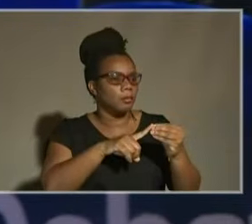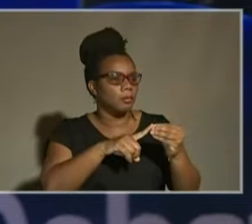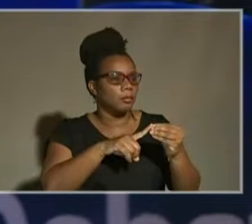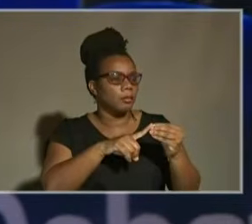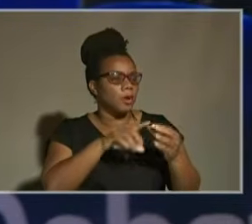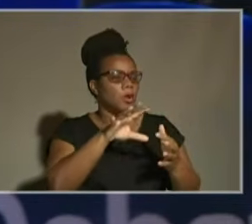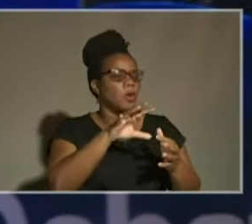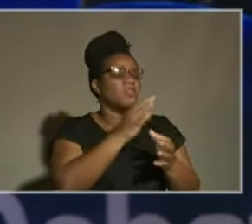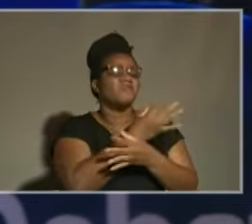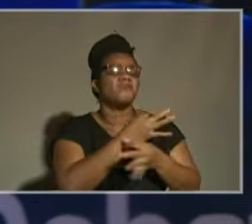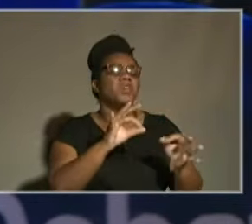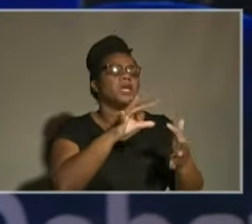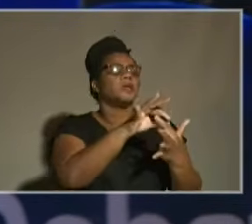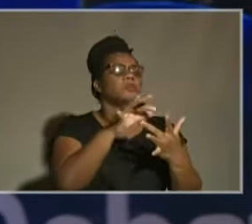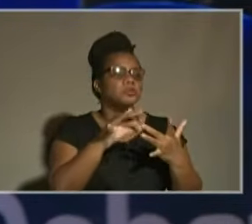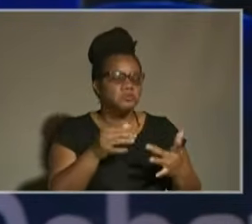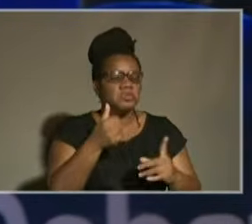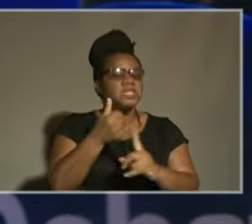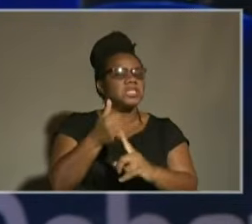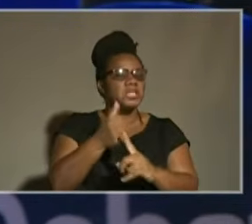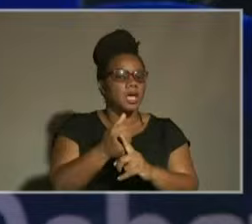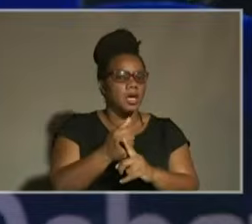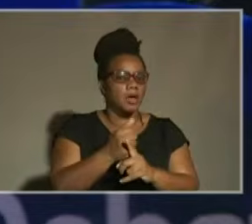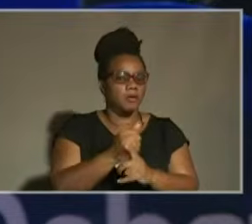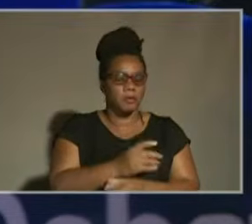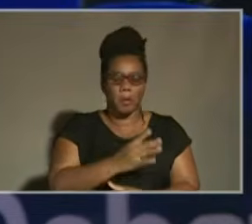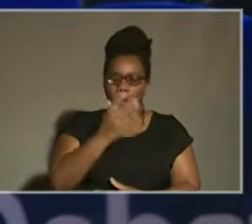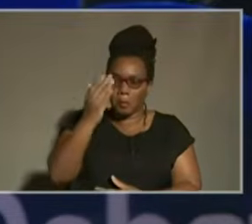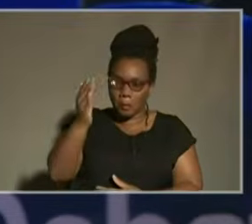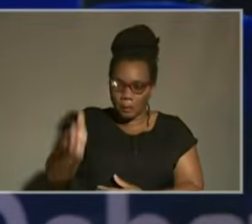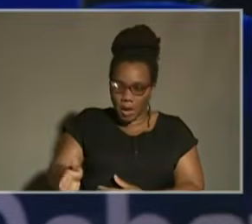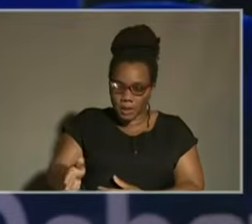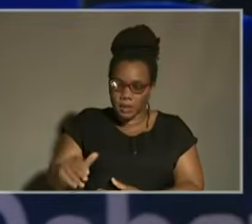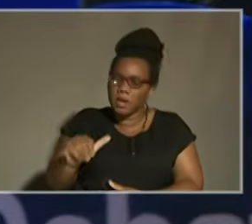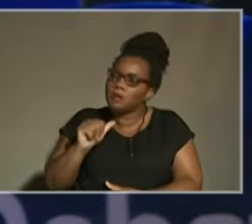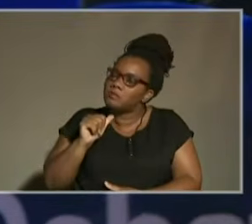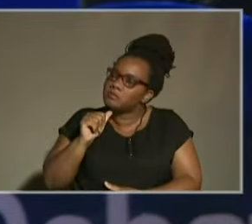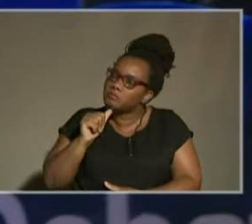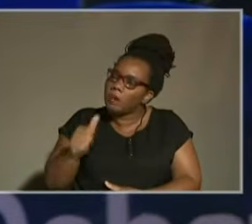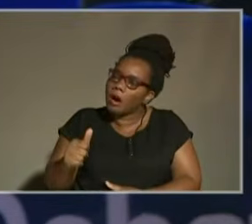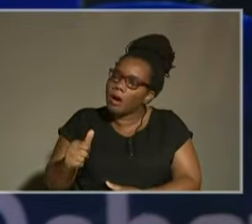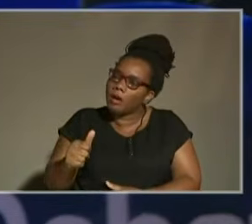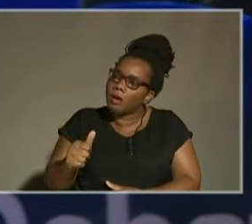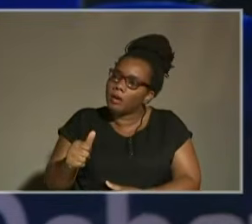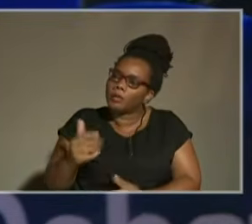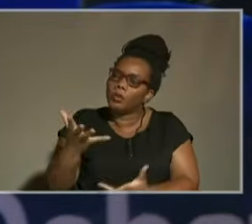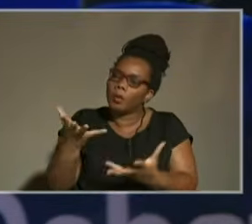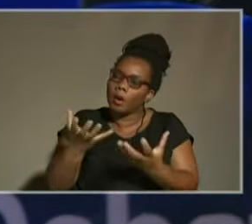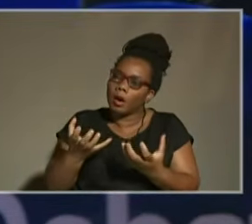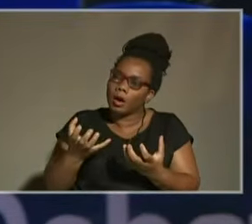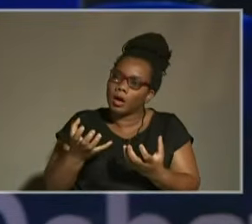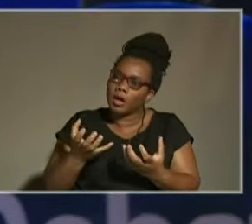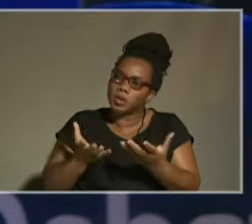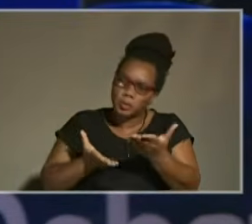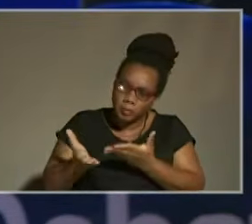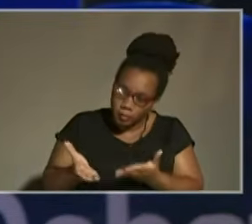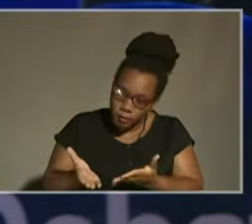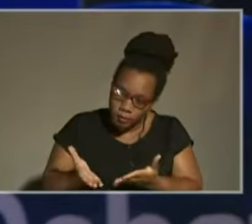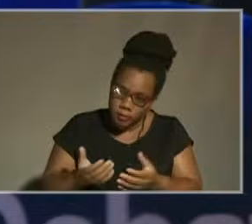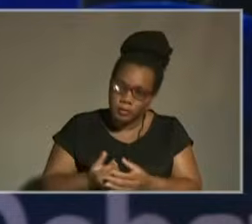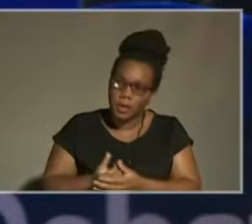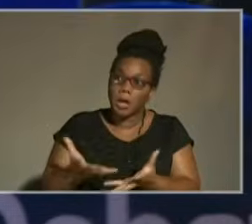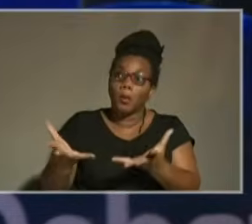democracy. On one hand, he does not want to consult.